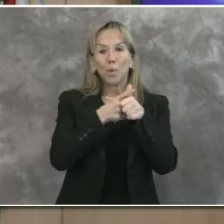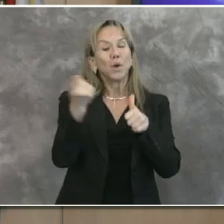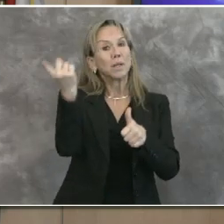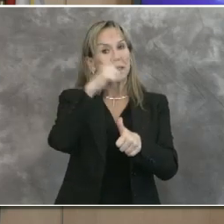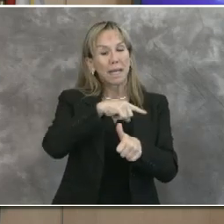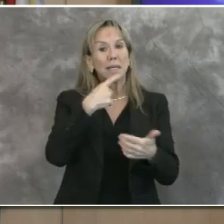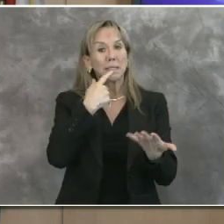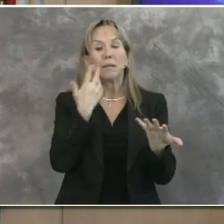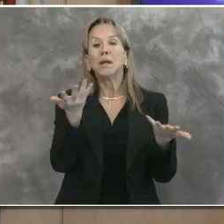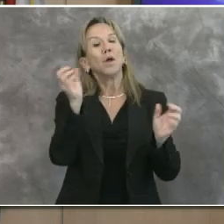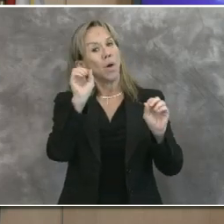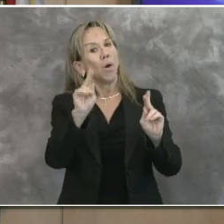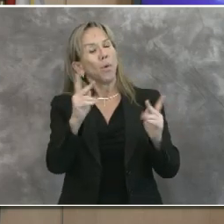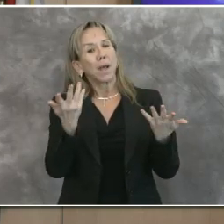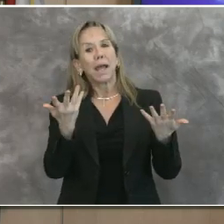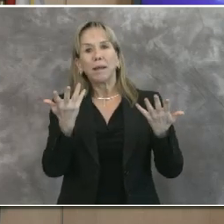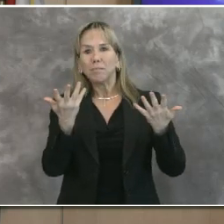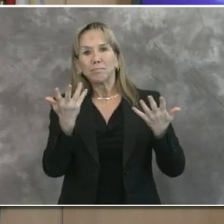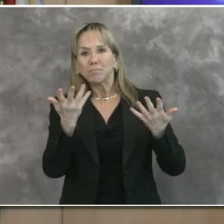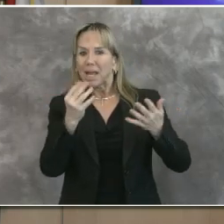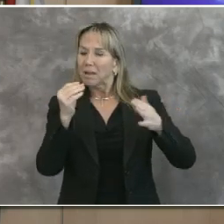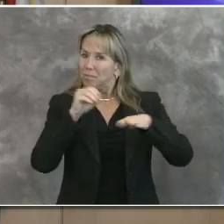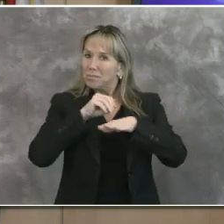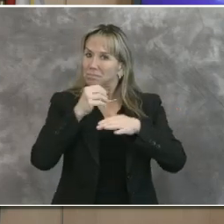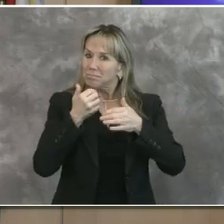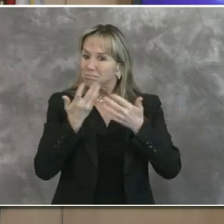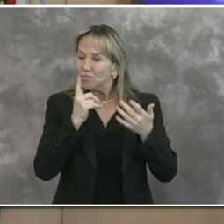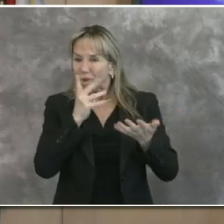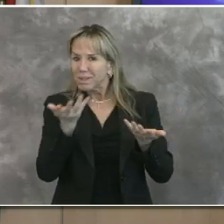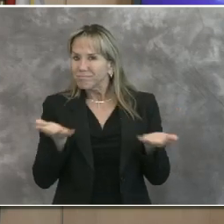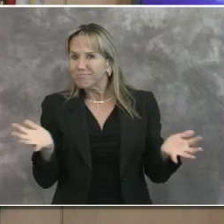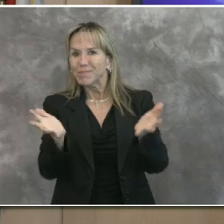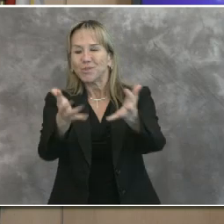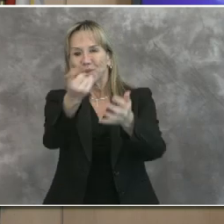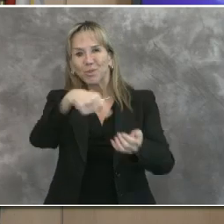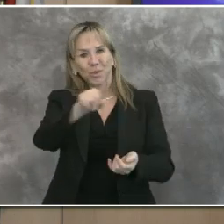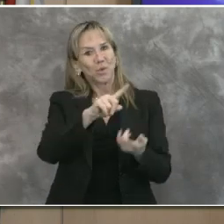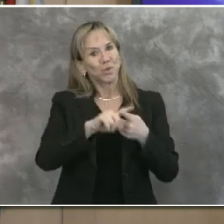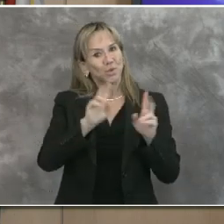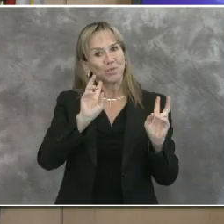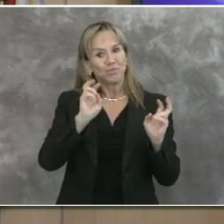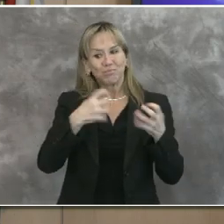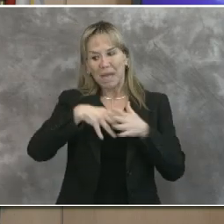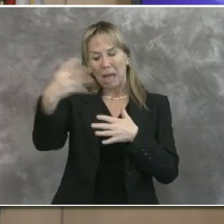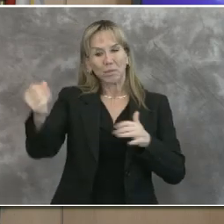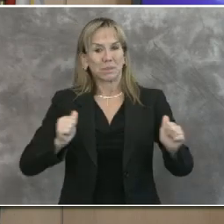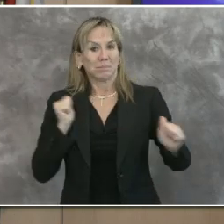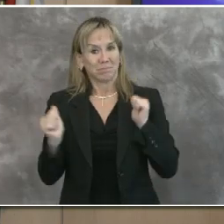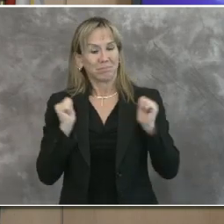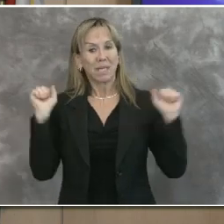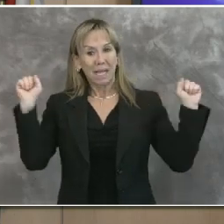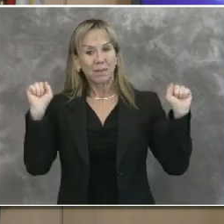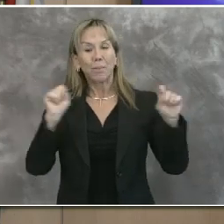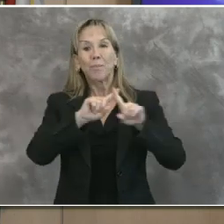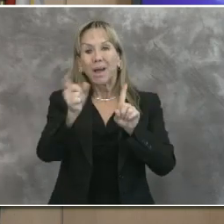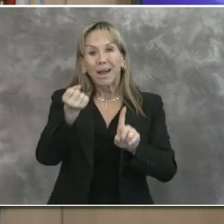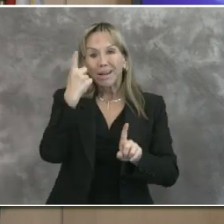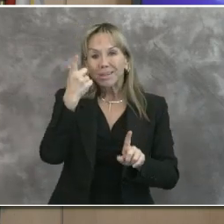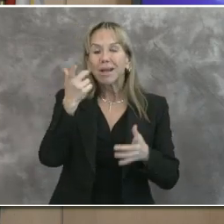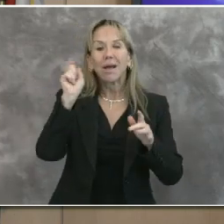it is advisable to get outside and exercise. It's a vital part of life. You just have to do it